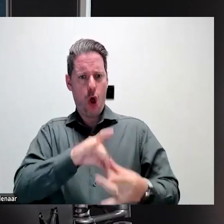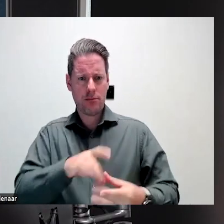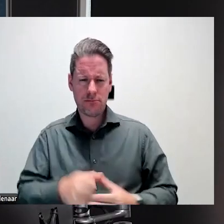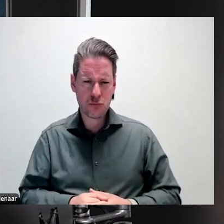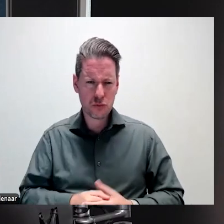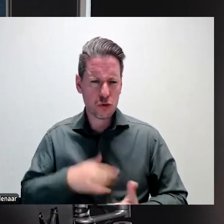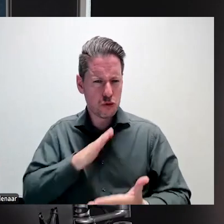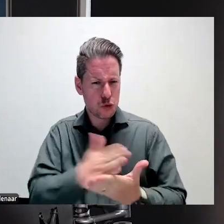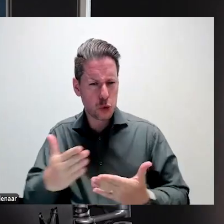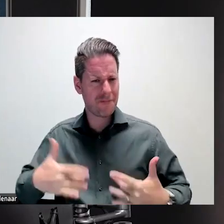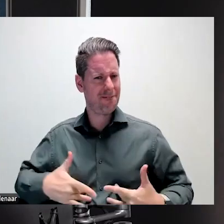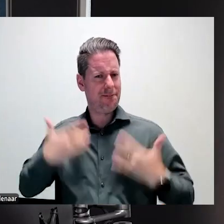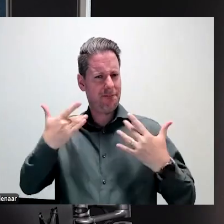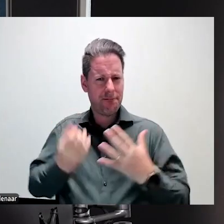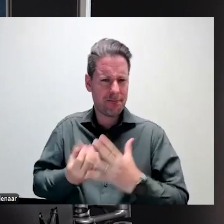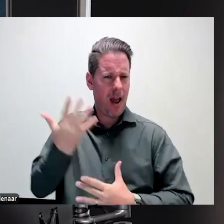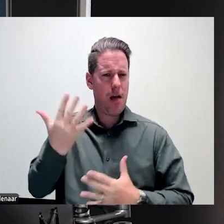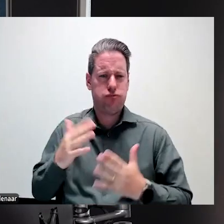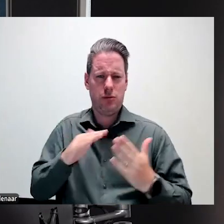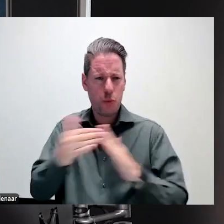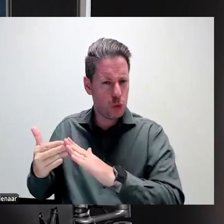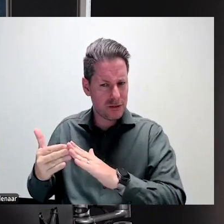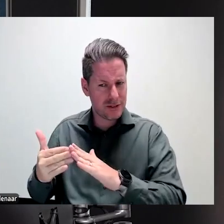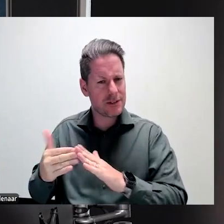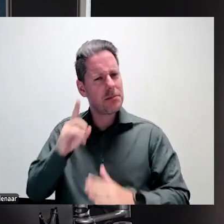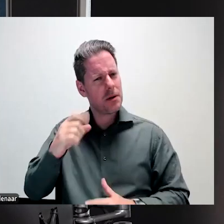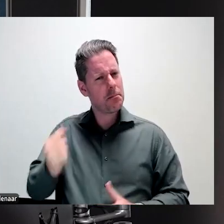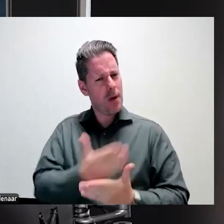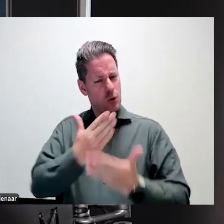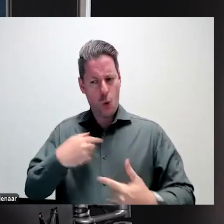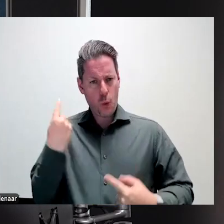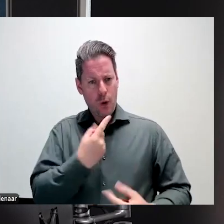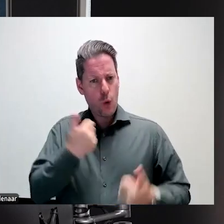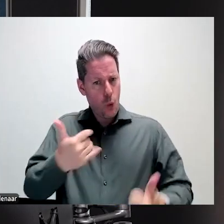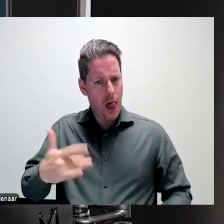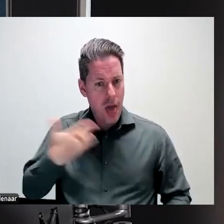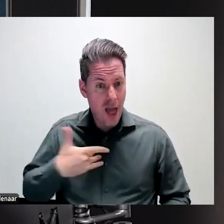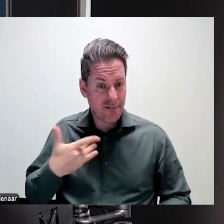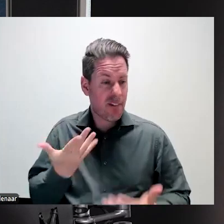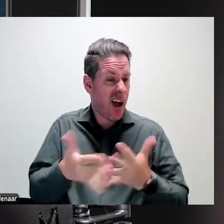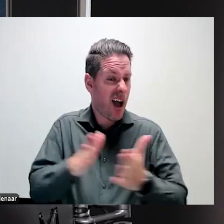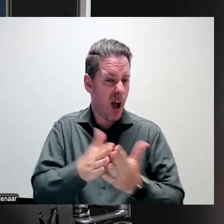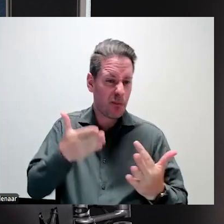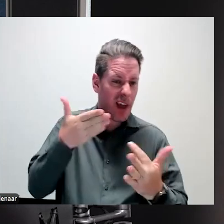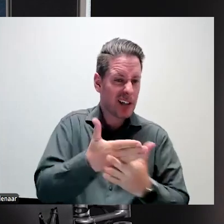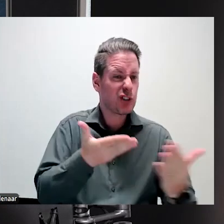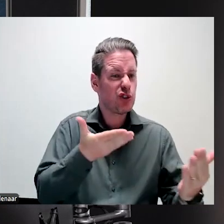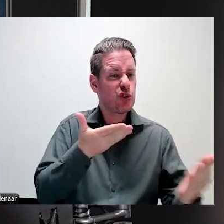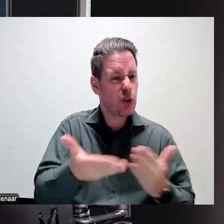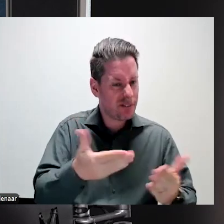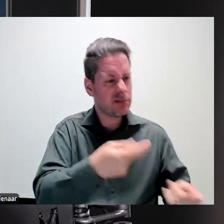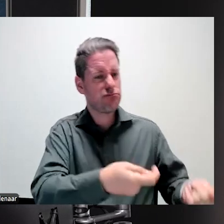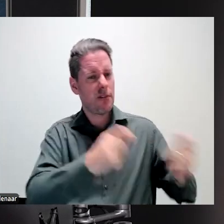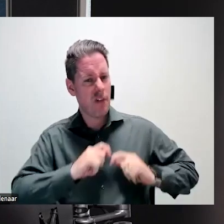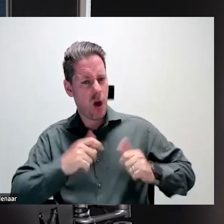It's ensuring that we have a good life, and that may be through accessing services to provide that. And as a community, we do